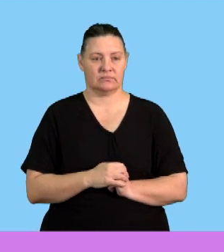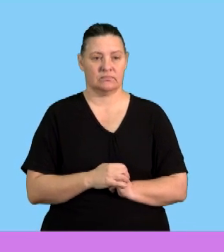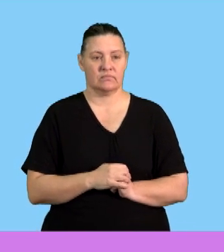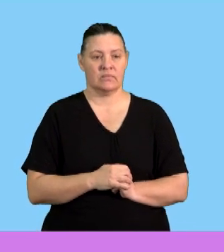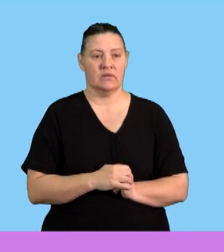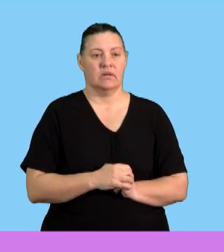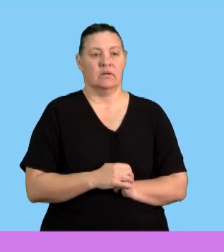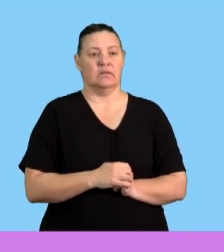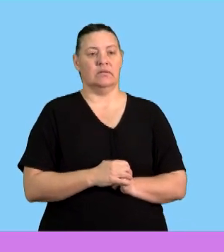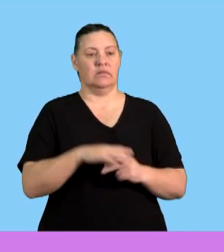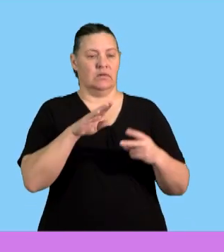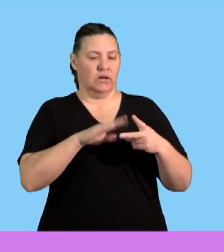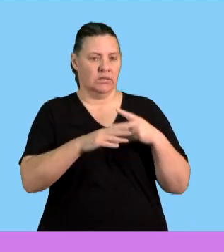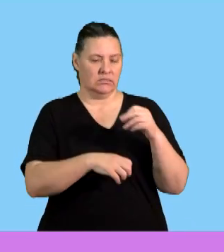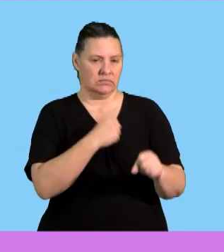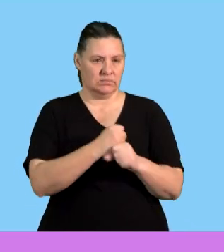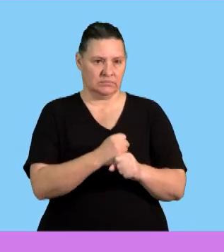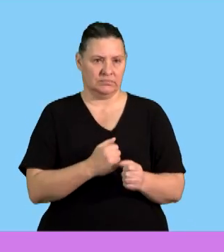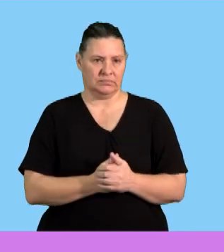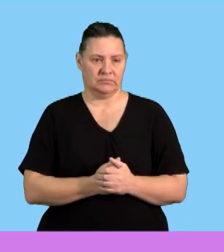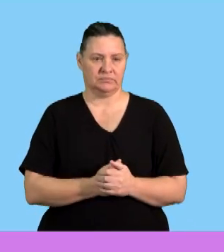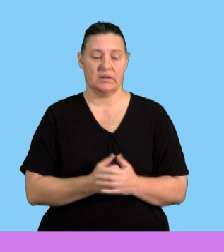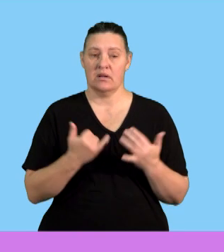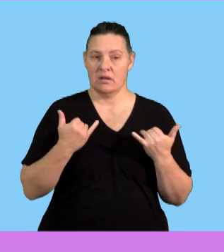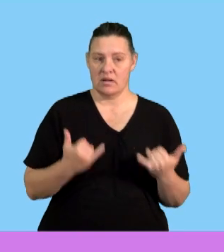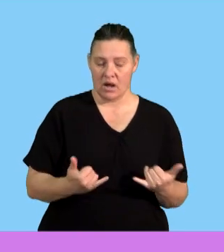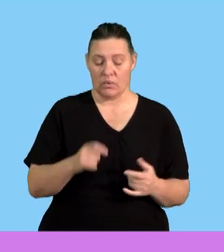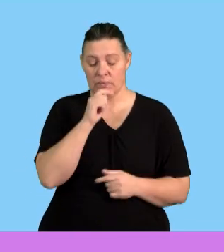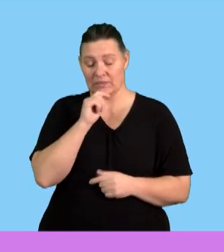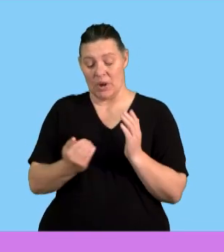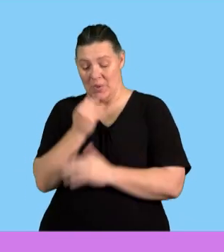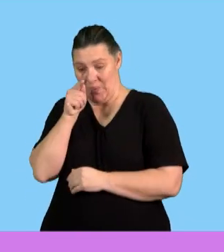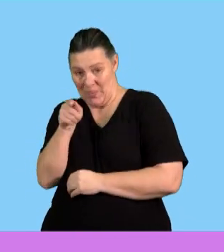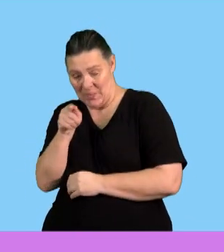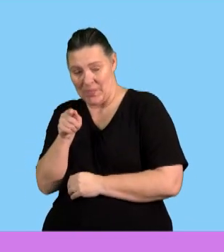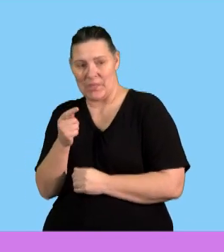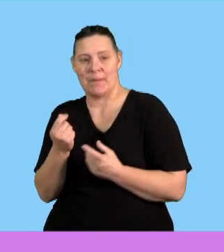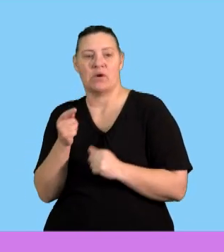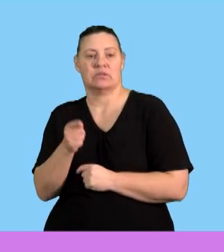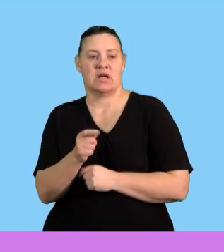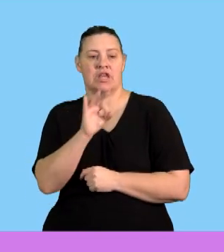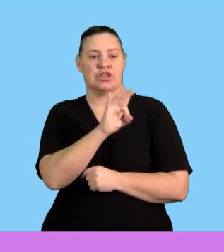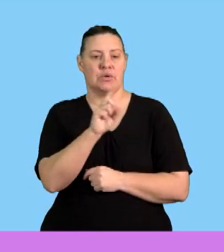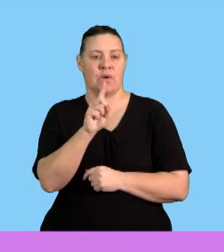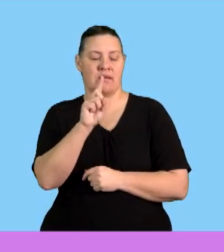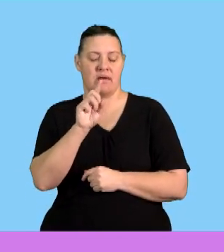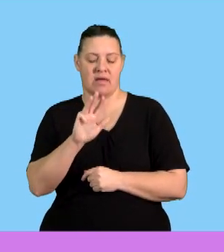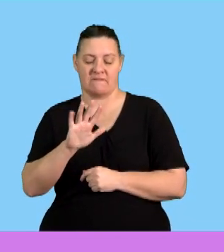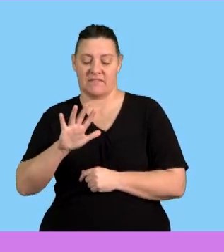31,950. Then we go into our second year. Now we use our lump